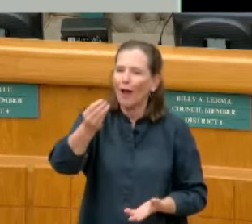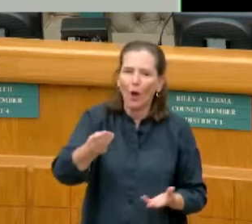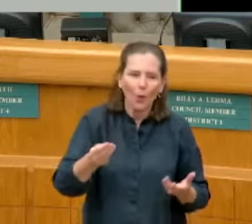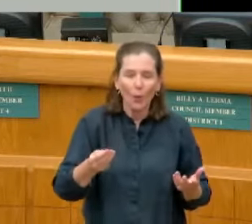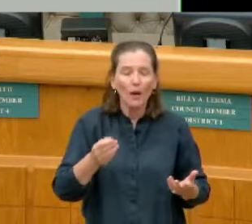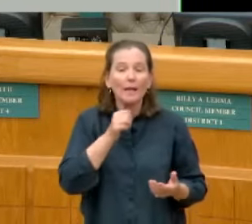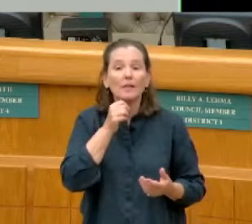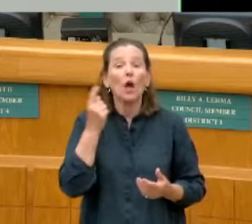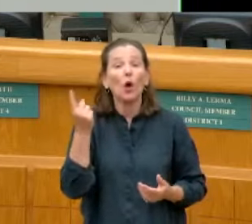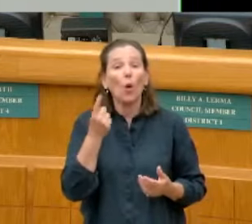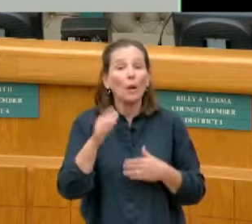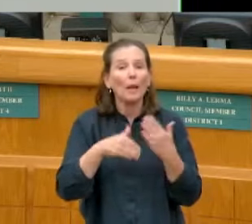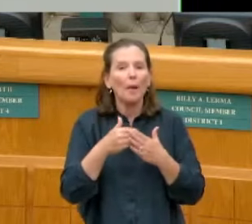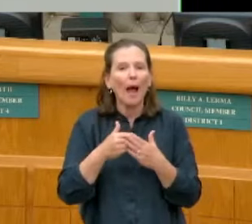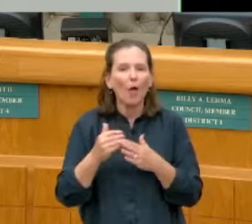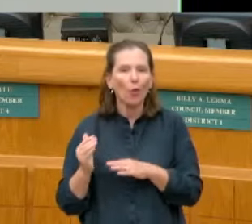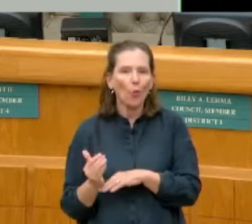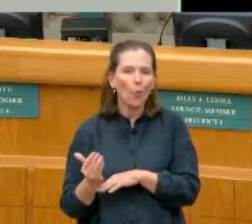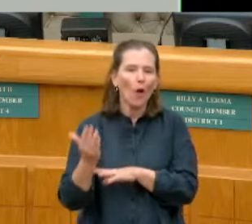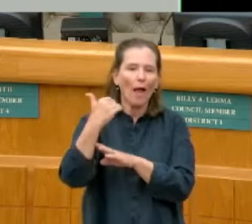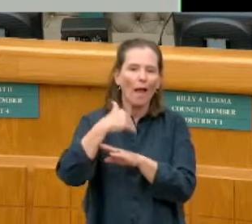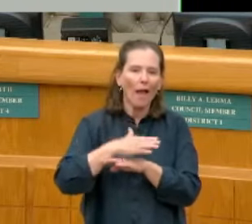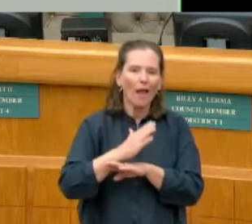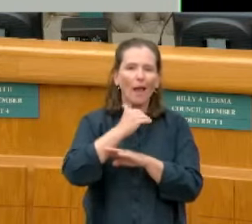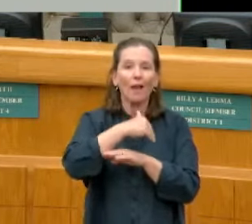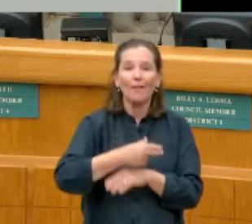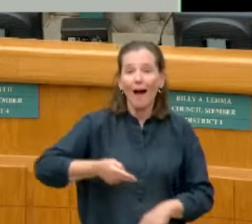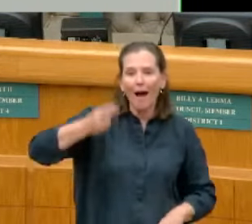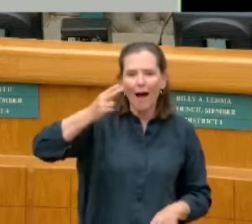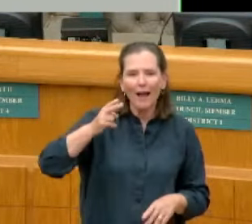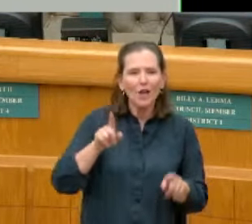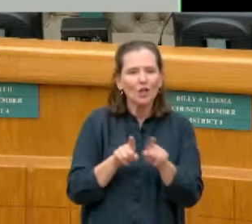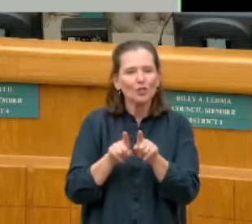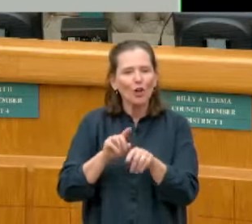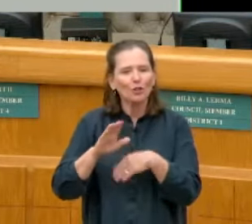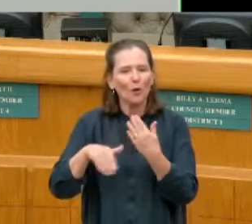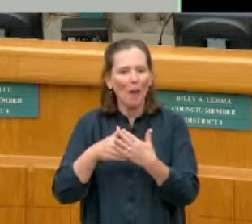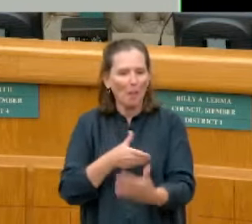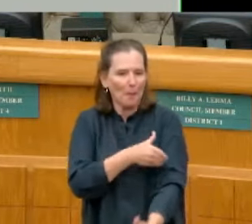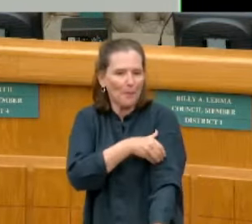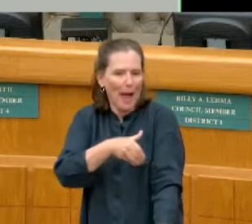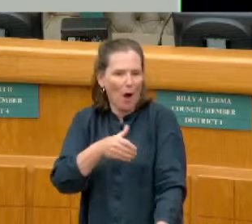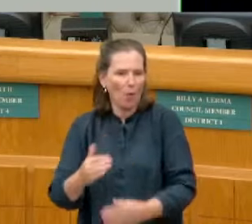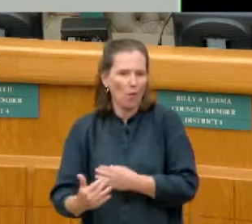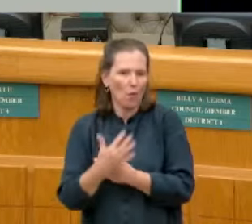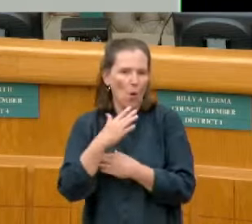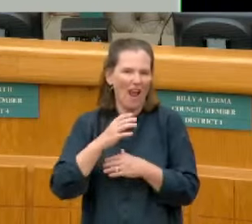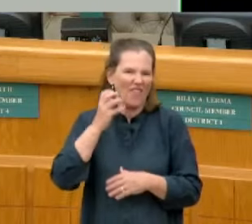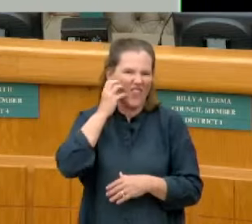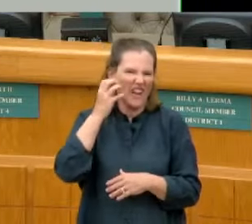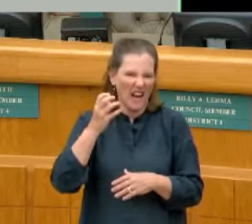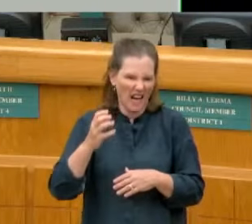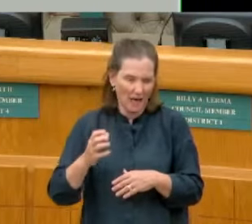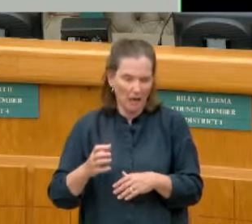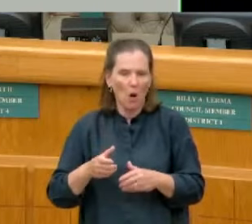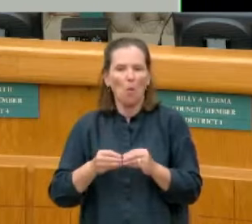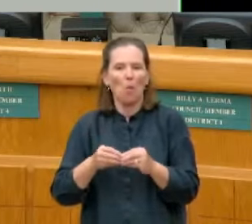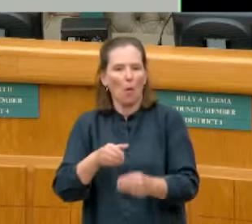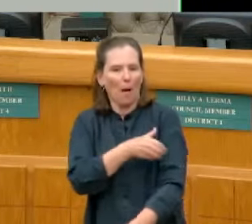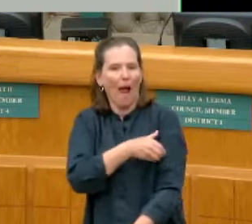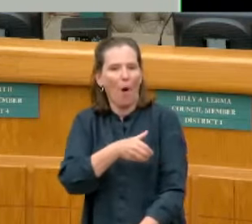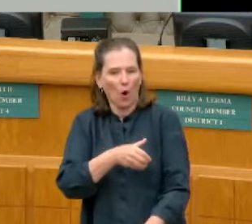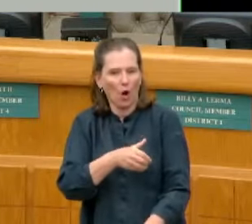of the wave, it's about how thick the wave is. That's where all the power is. Now, if we keep our vigilance up, we're going to